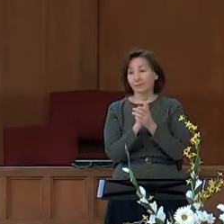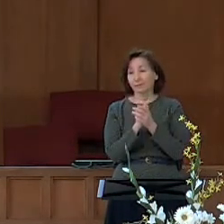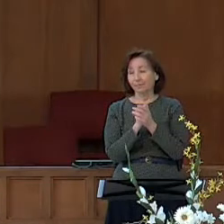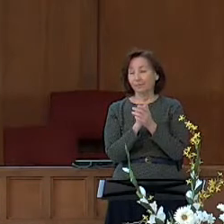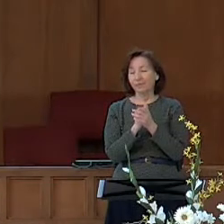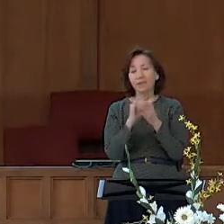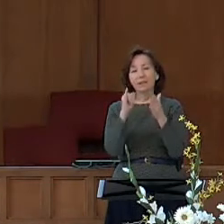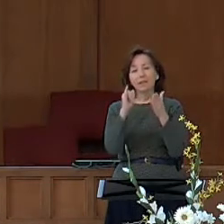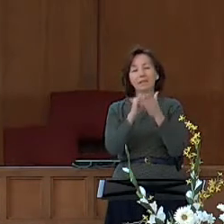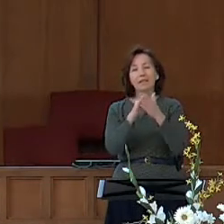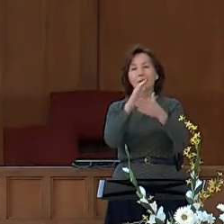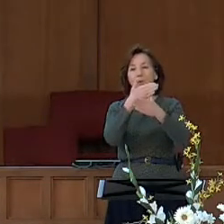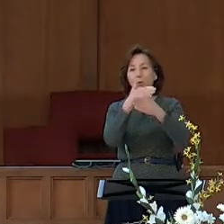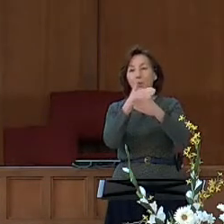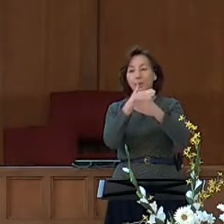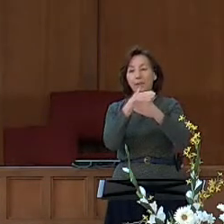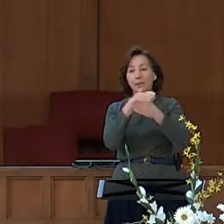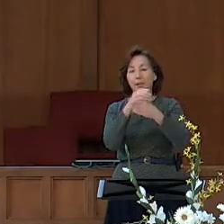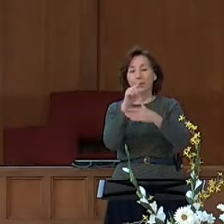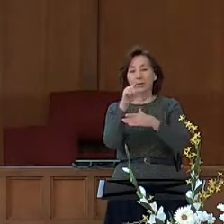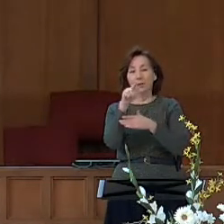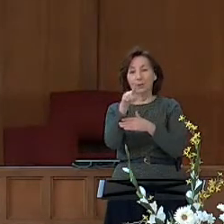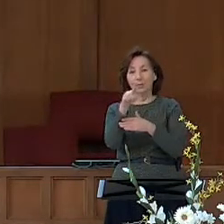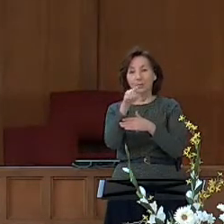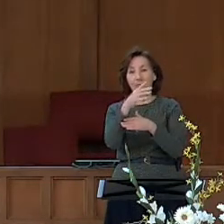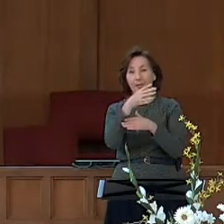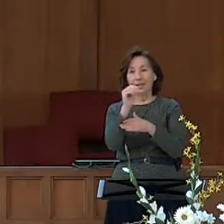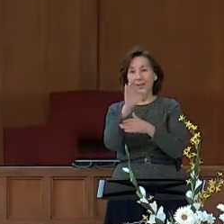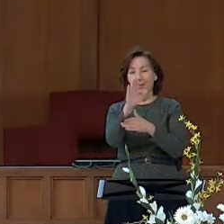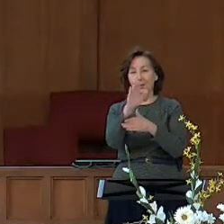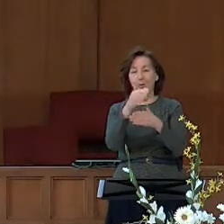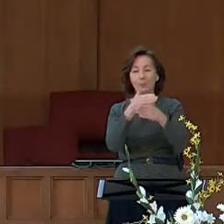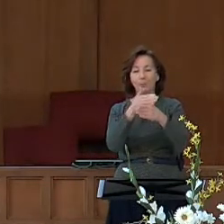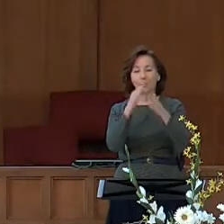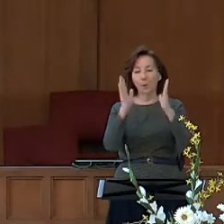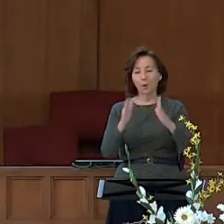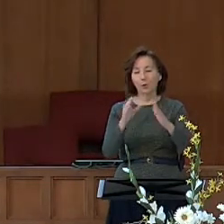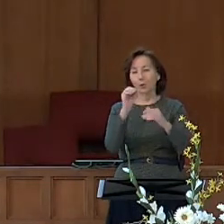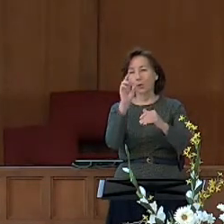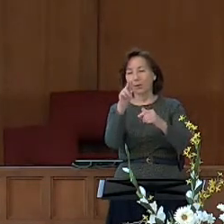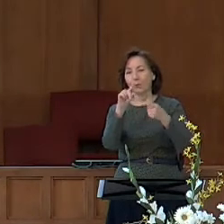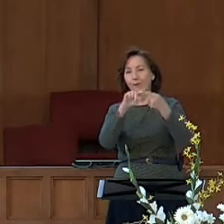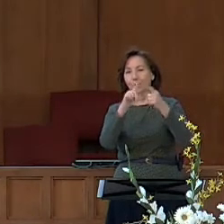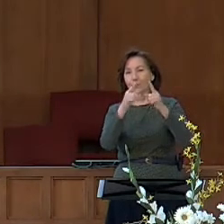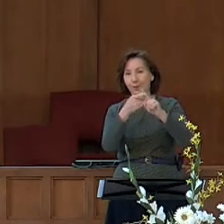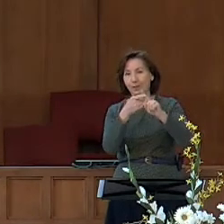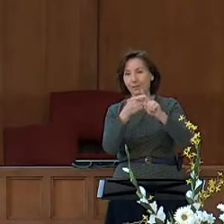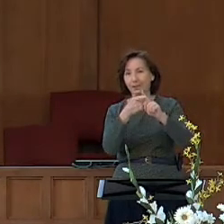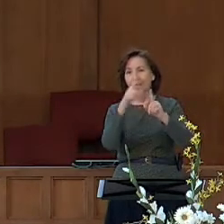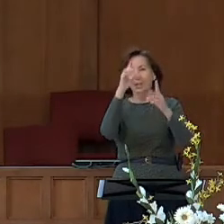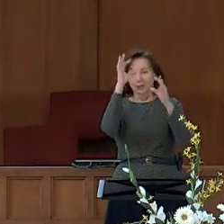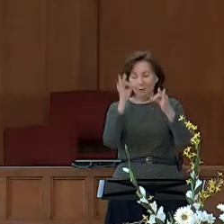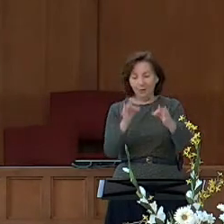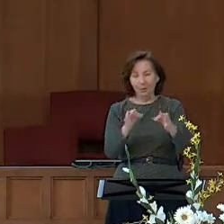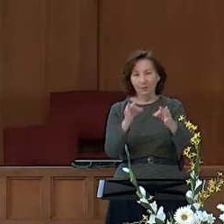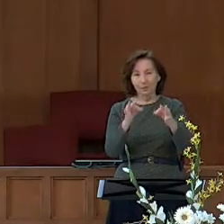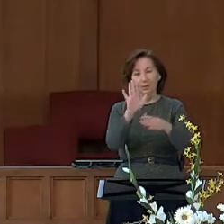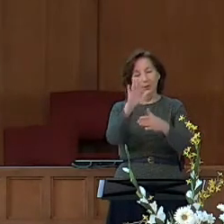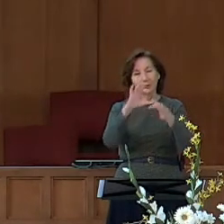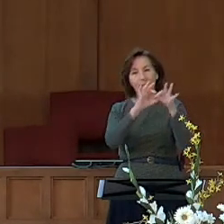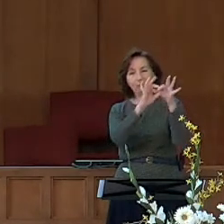The words that pass between you and your partner or your friend determine